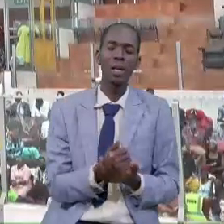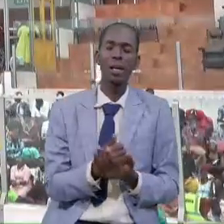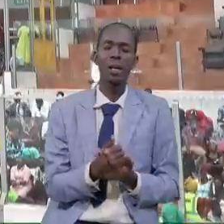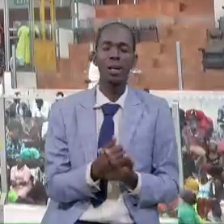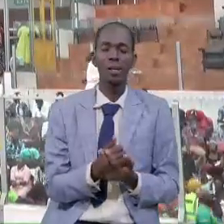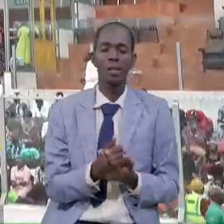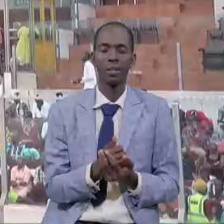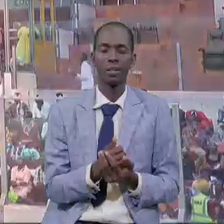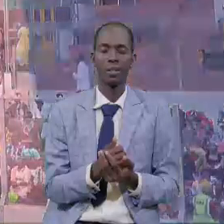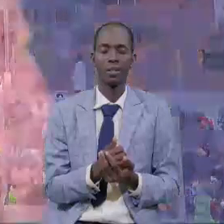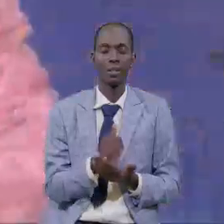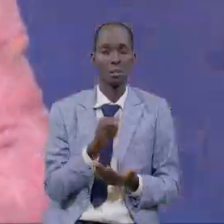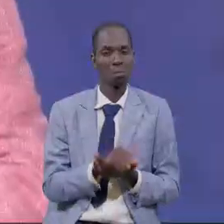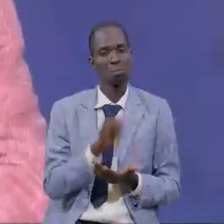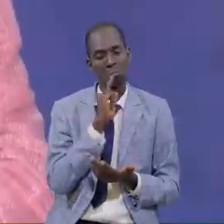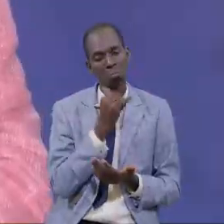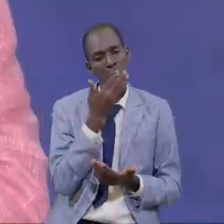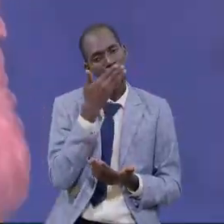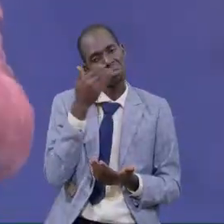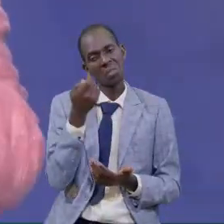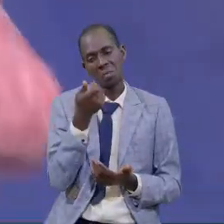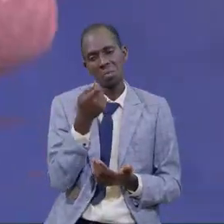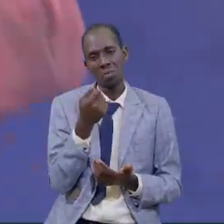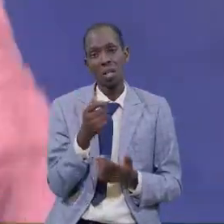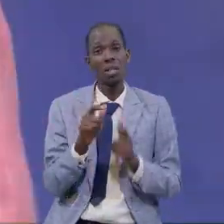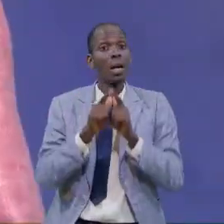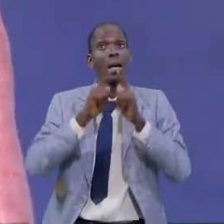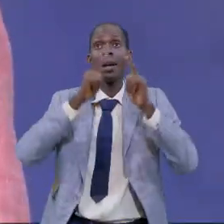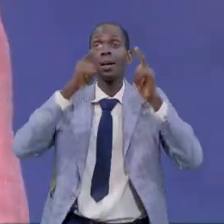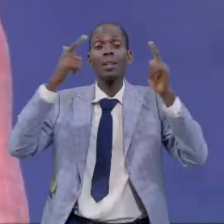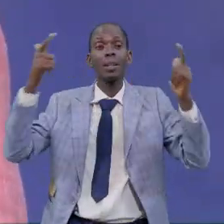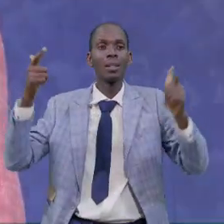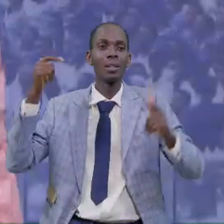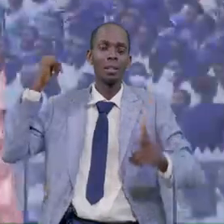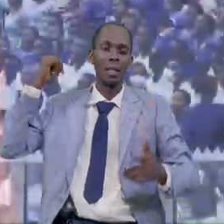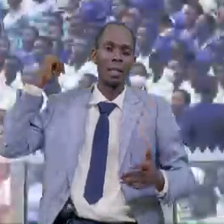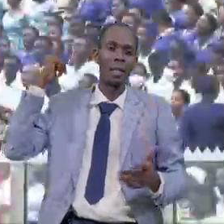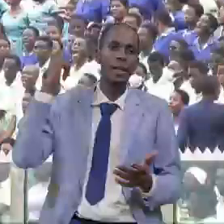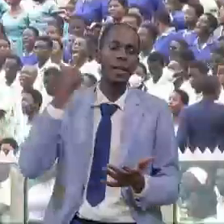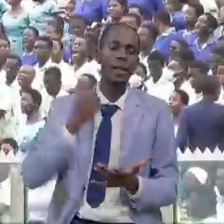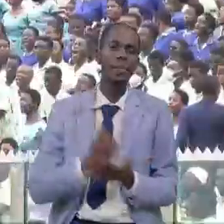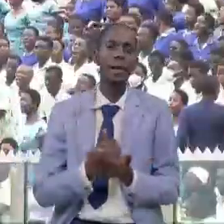That's good, that's good. Great amen. Another amen.